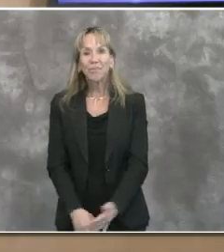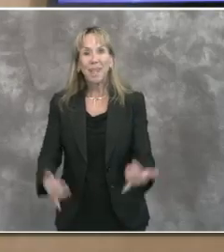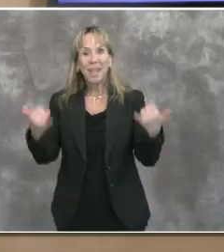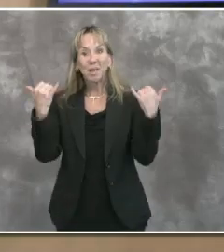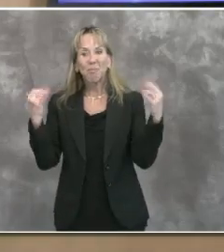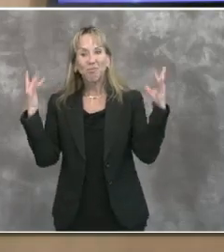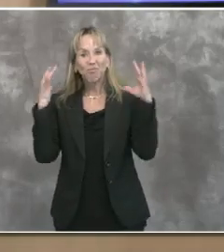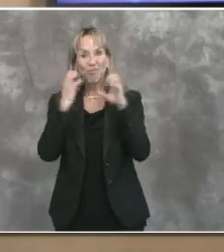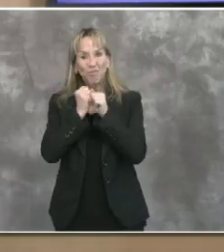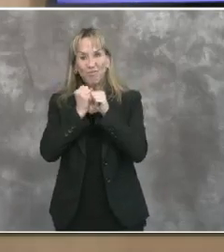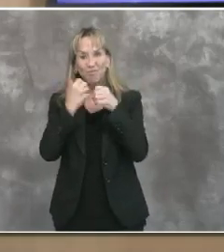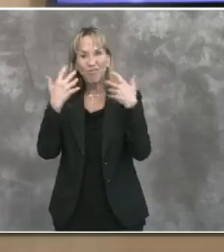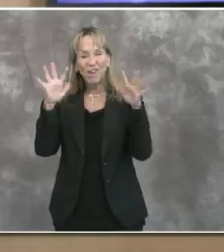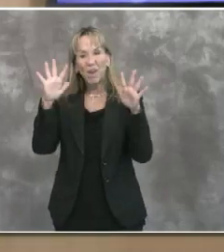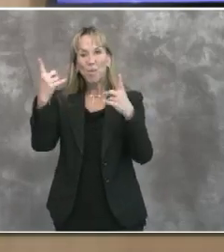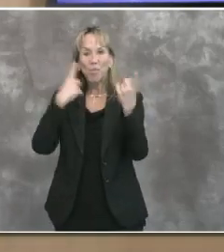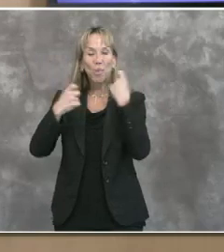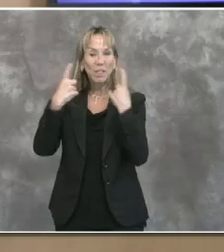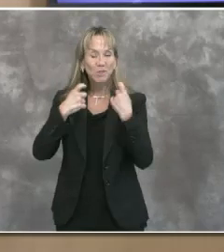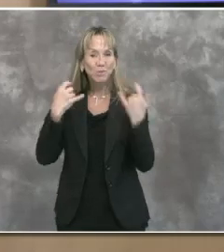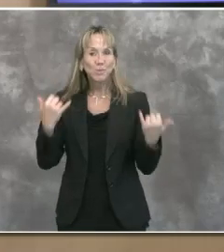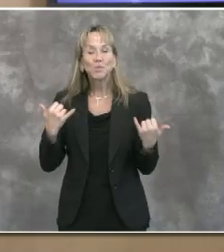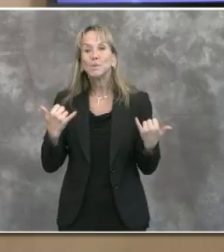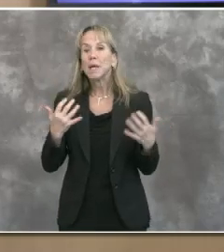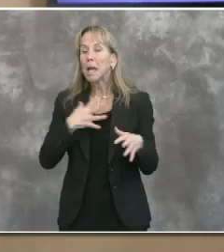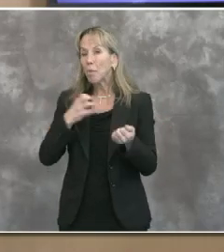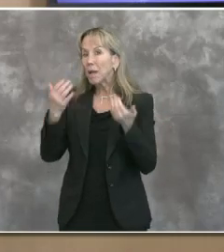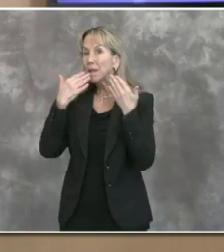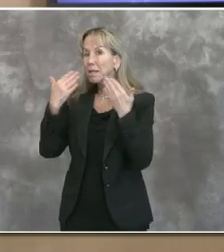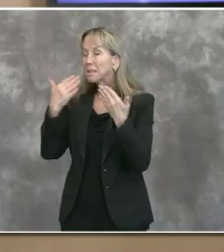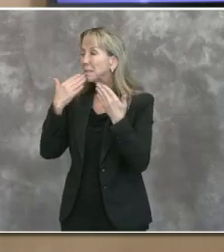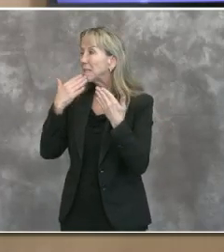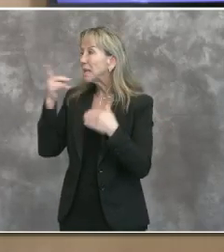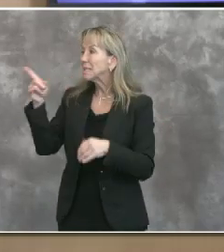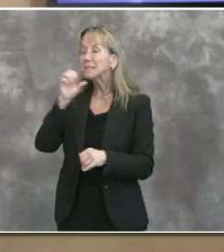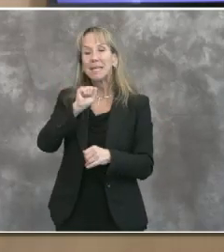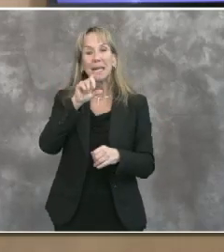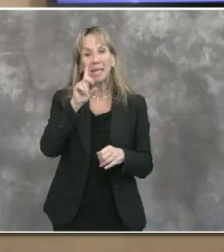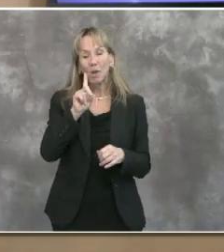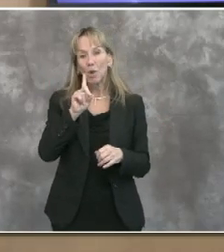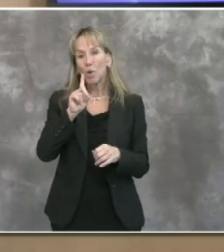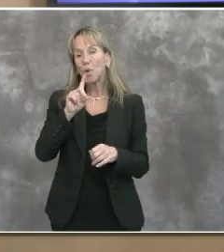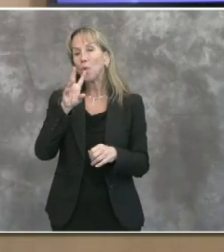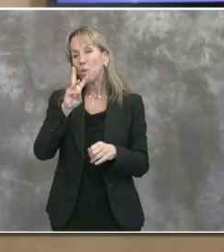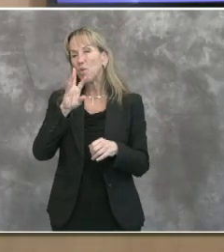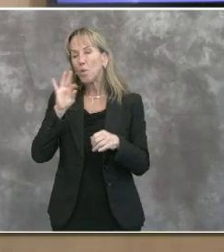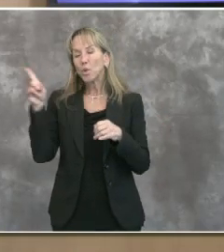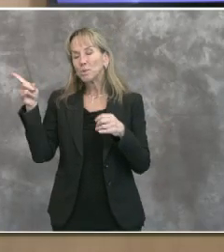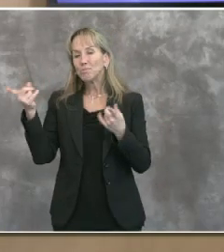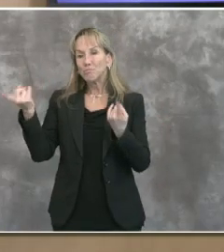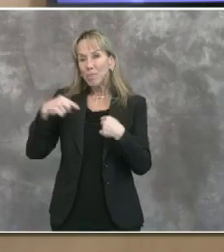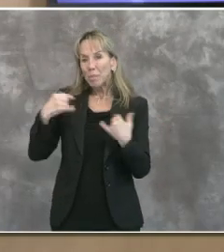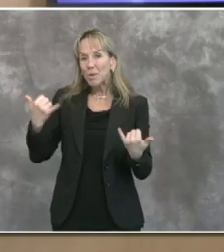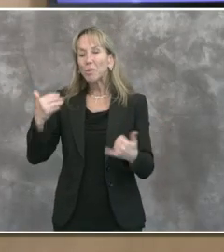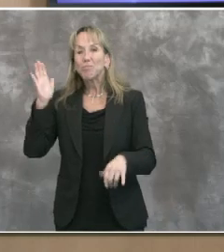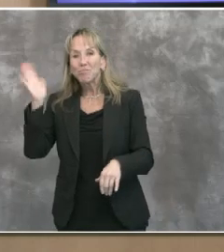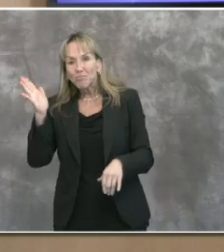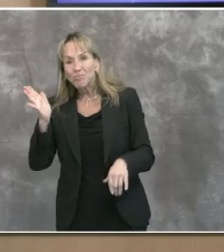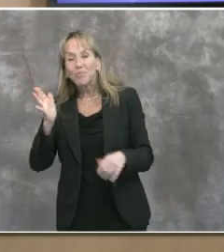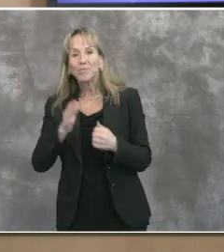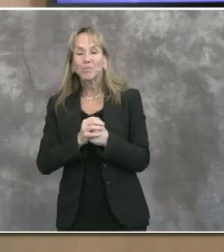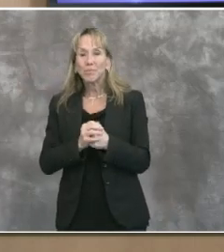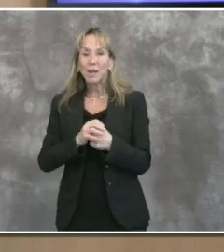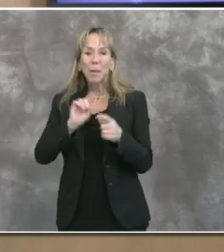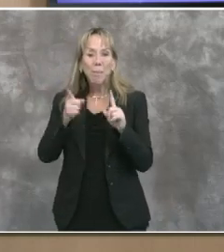That concludes our questions for today. I want to thank Peter Kallstrom from the San Diego Workforce Partnership for being with us today and enlightening us